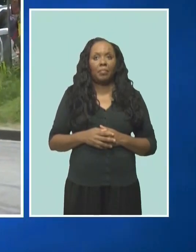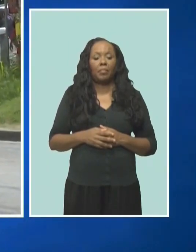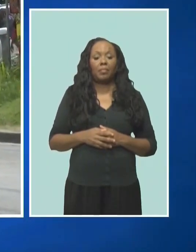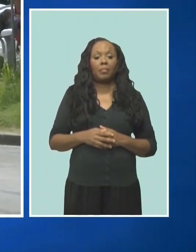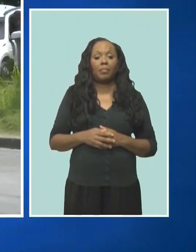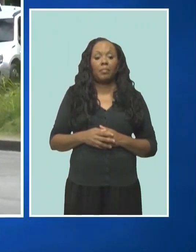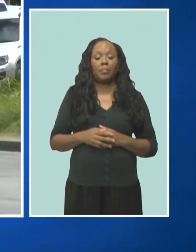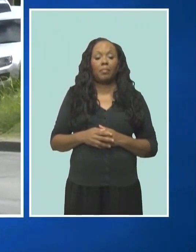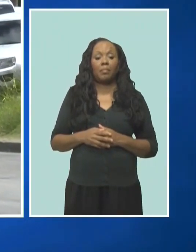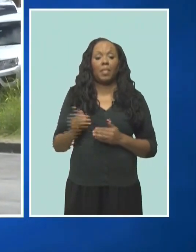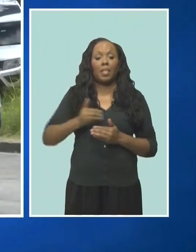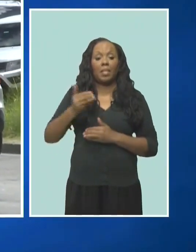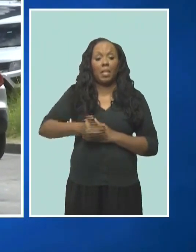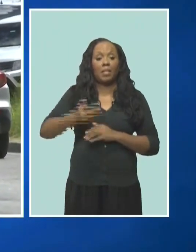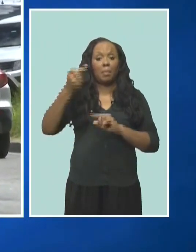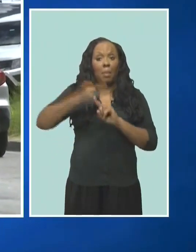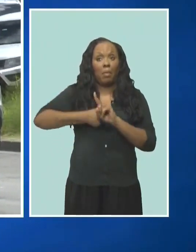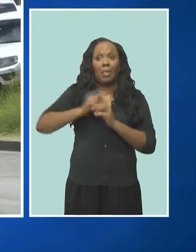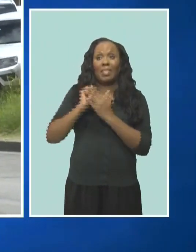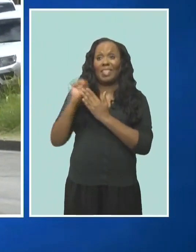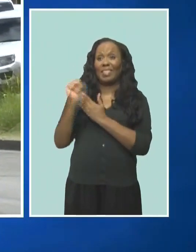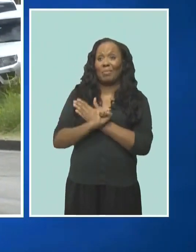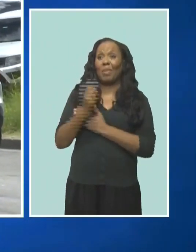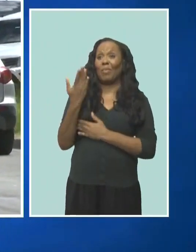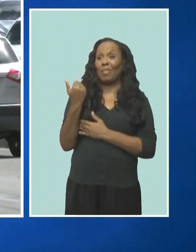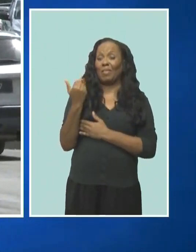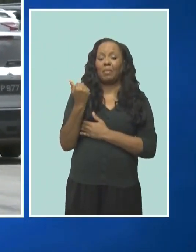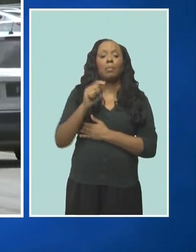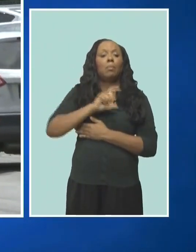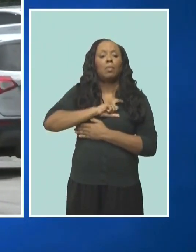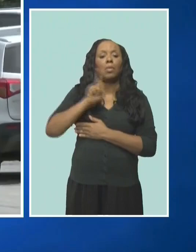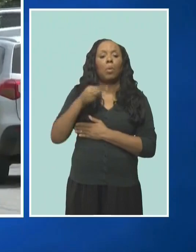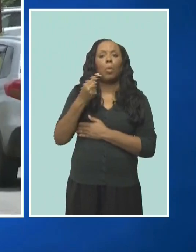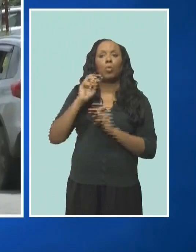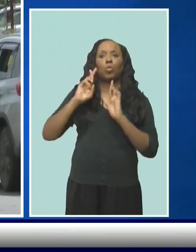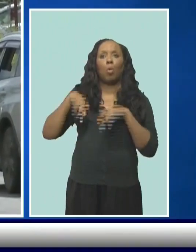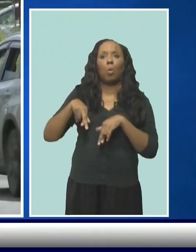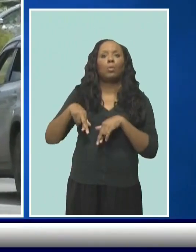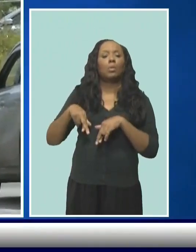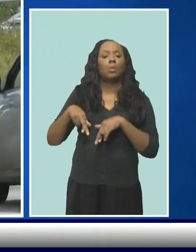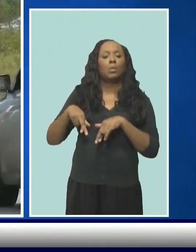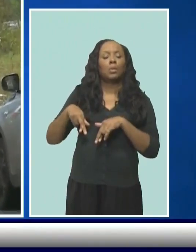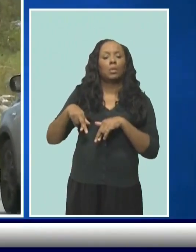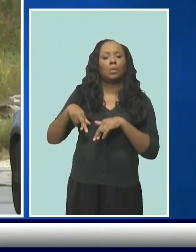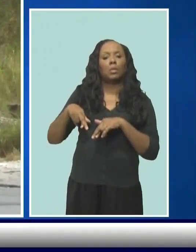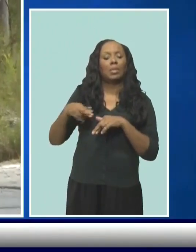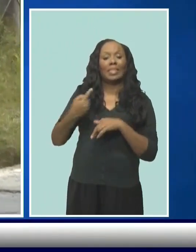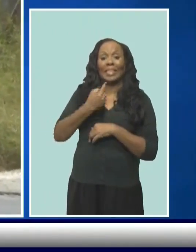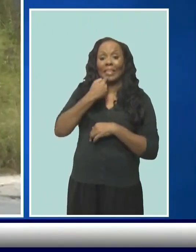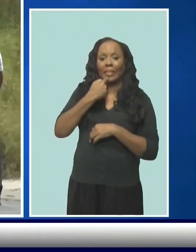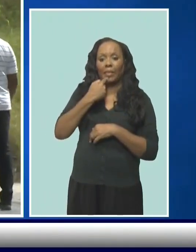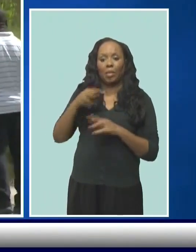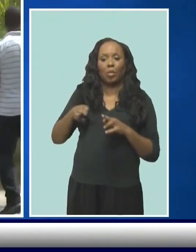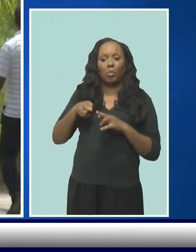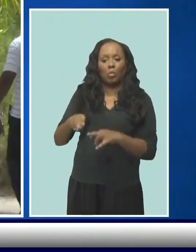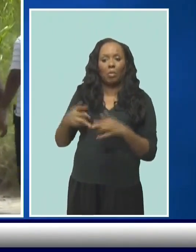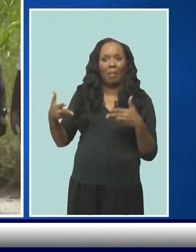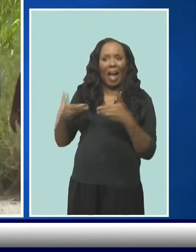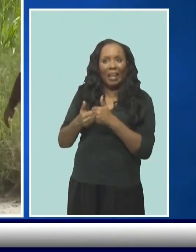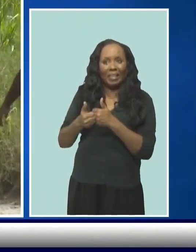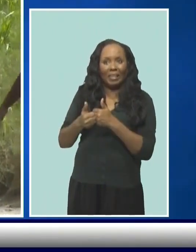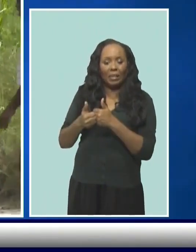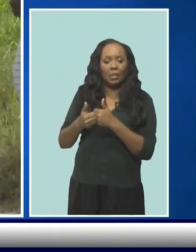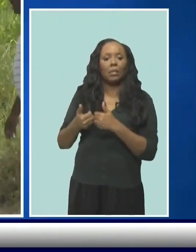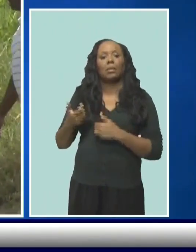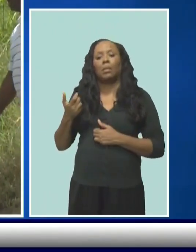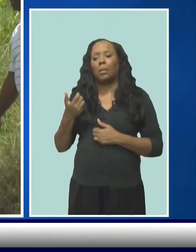September 15th, police will only be responding to and investigating serious road accidents and fatalities.